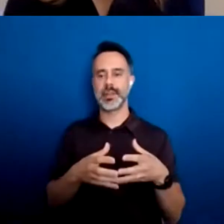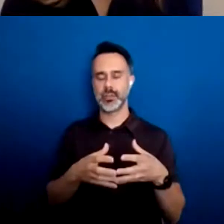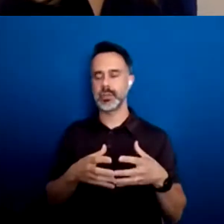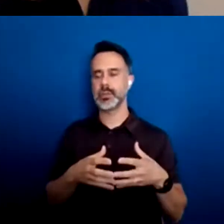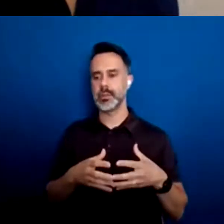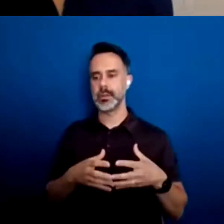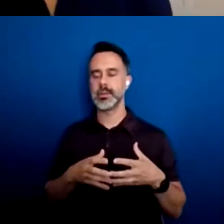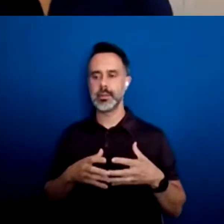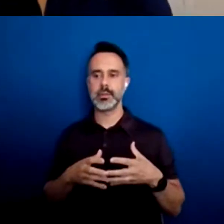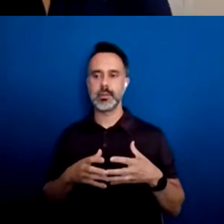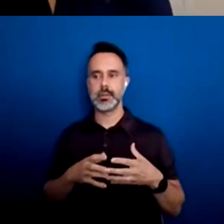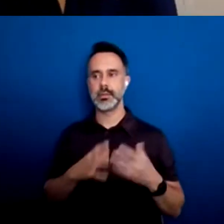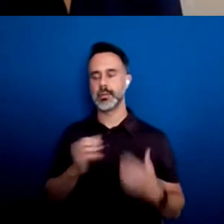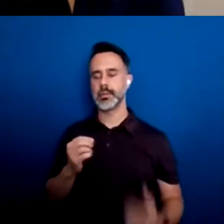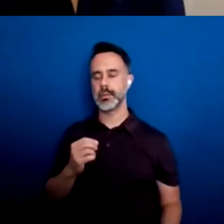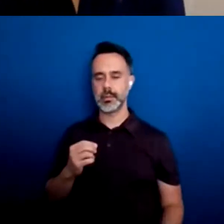I think the